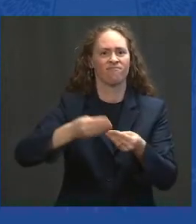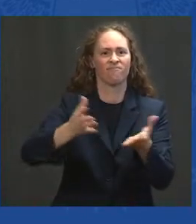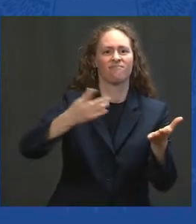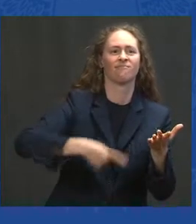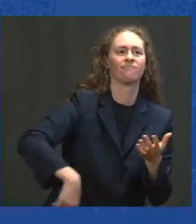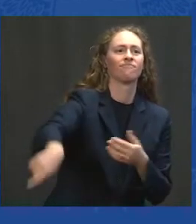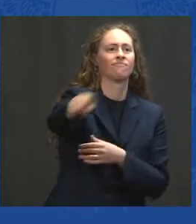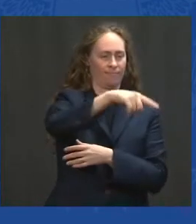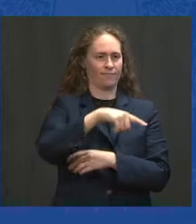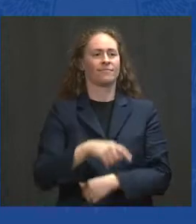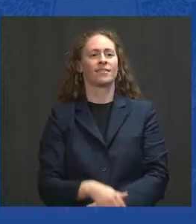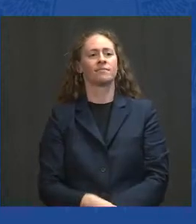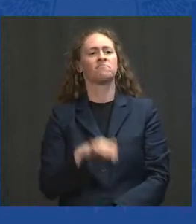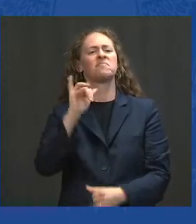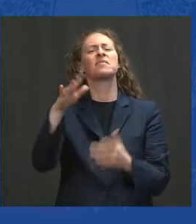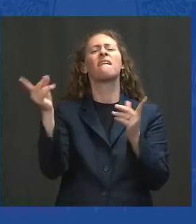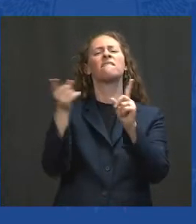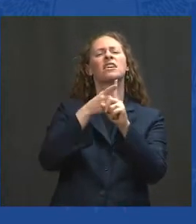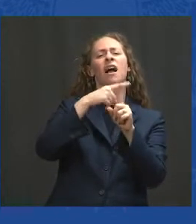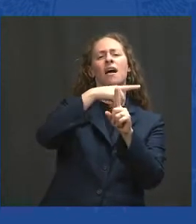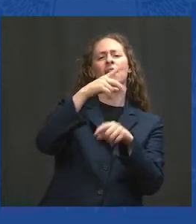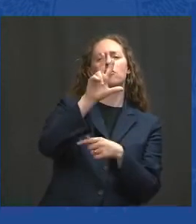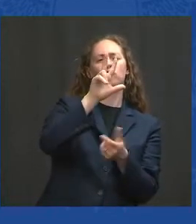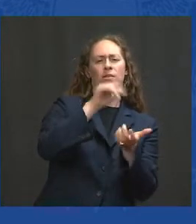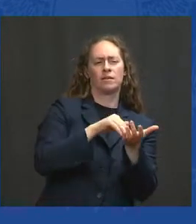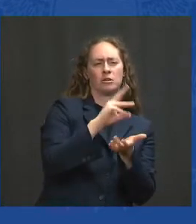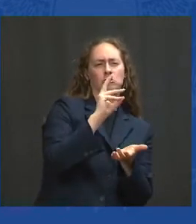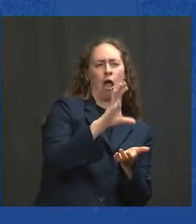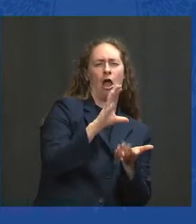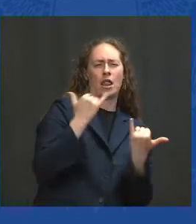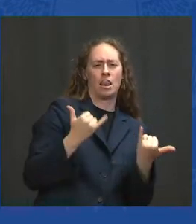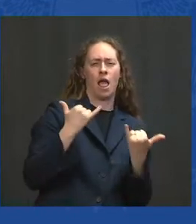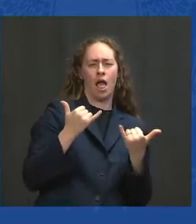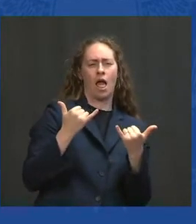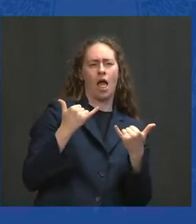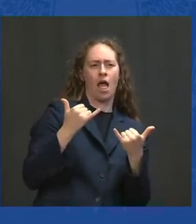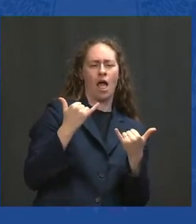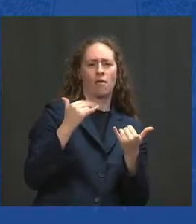half of this $3,600 starting today.